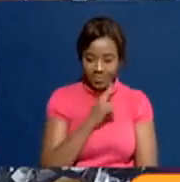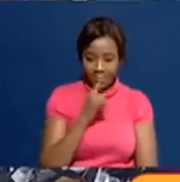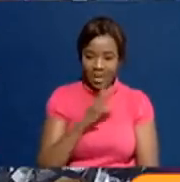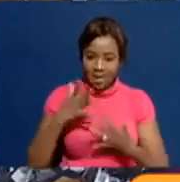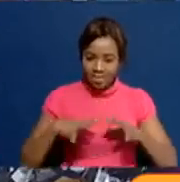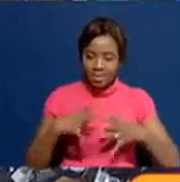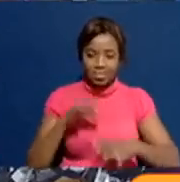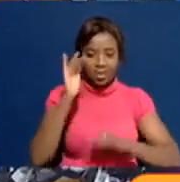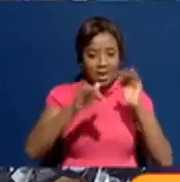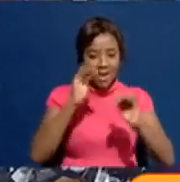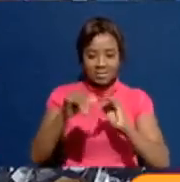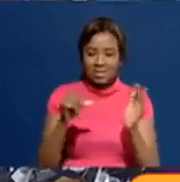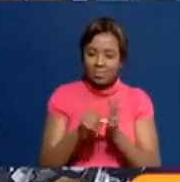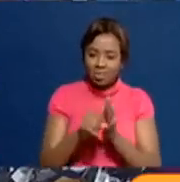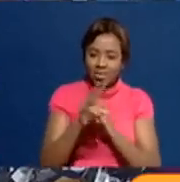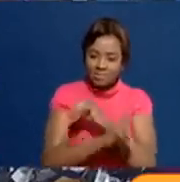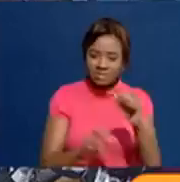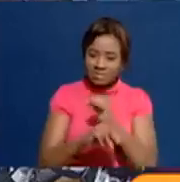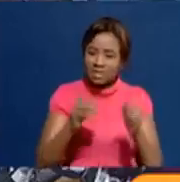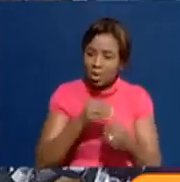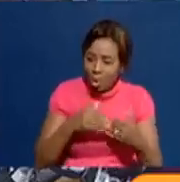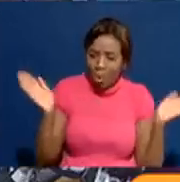residents decry increased theft in broad